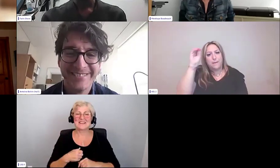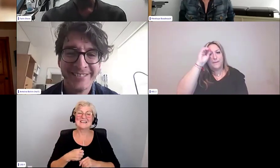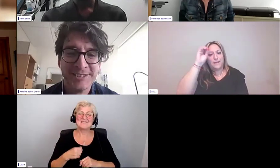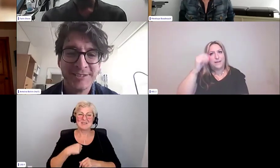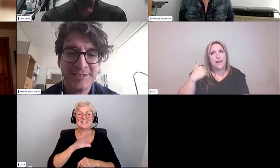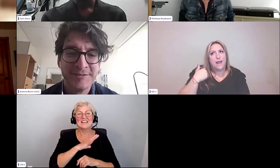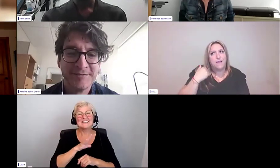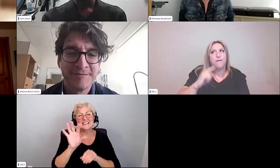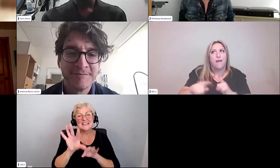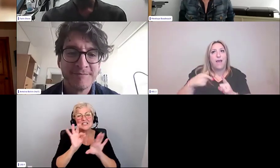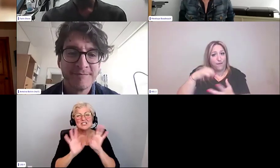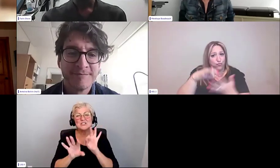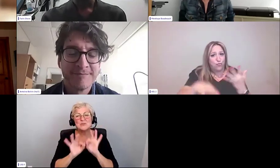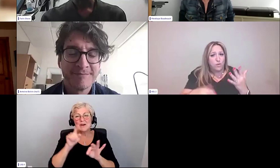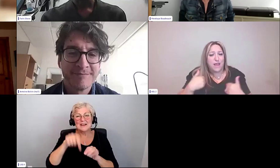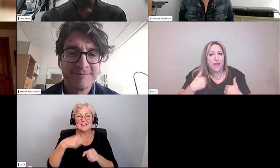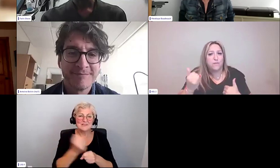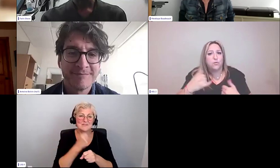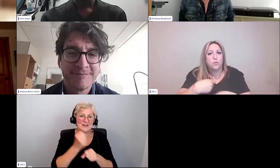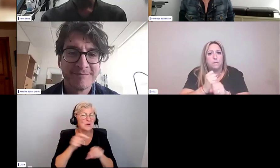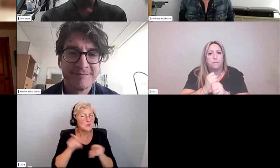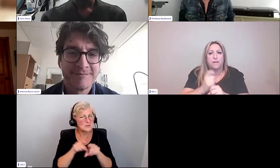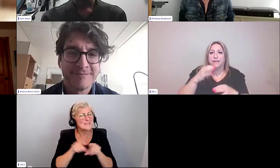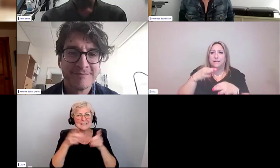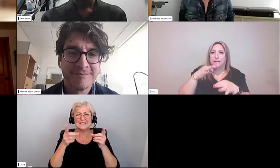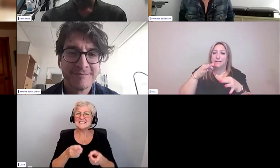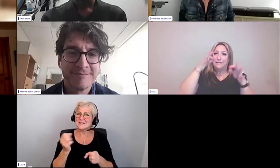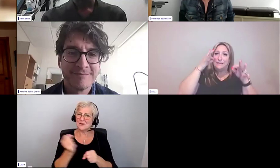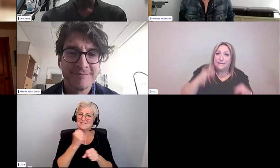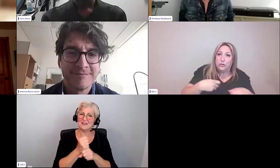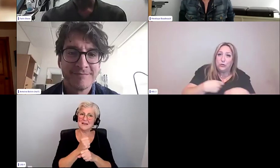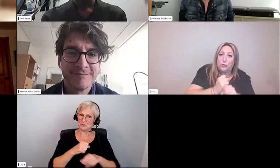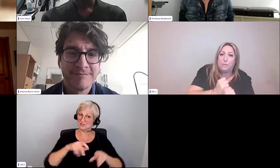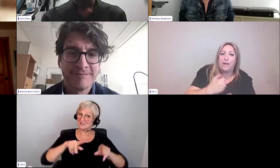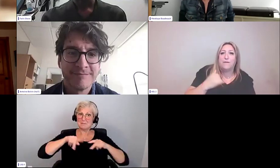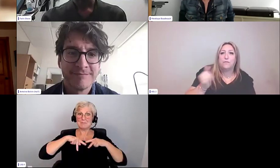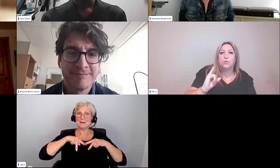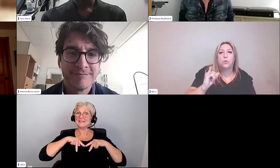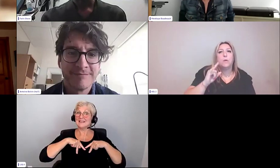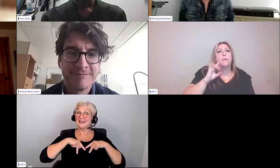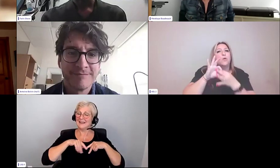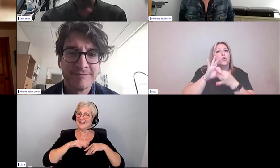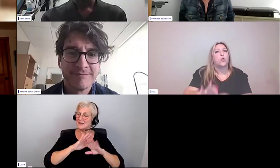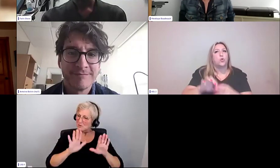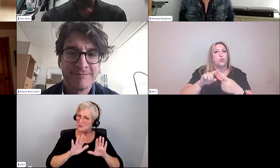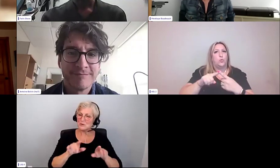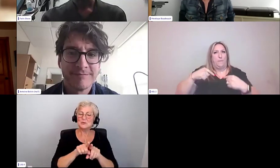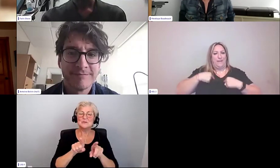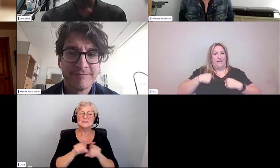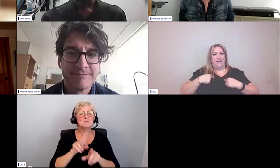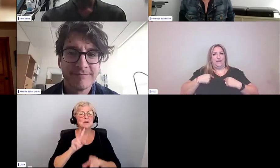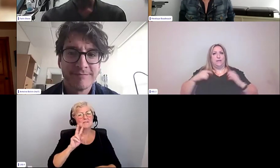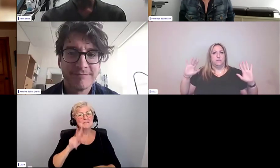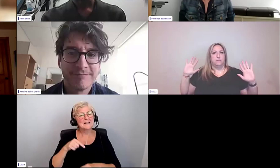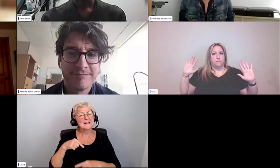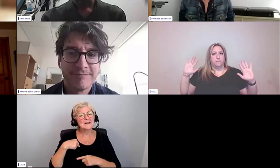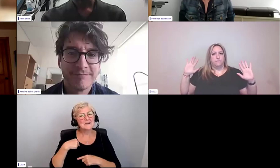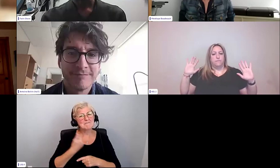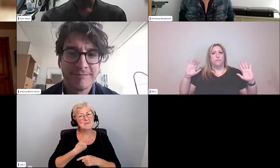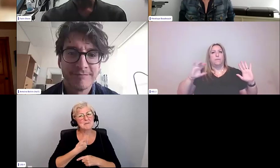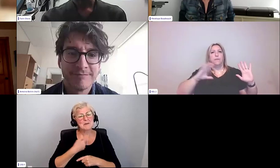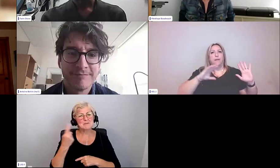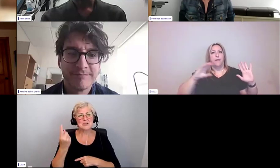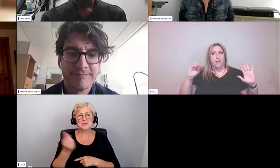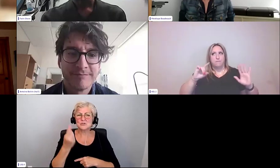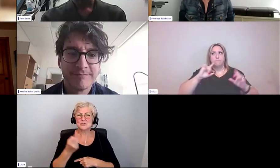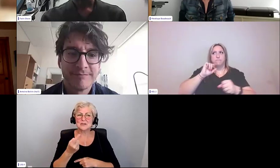I have choices to make, decisions to make, and this belongs to me. And in